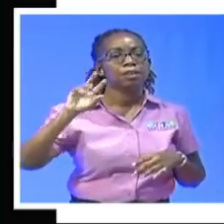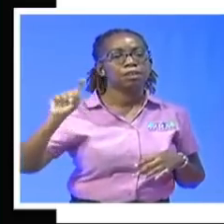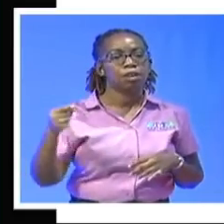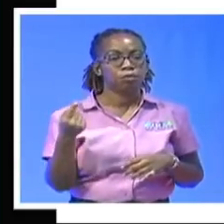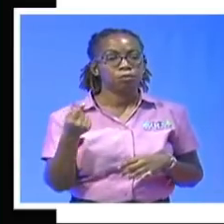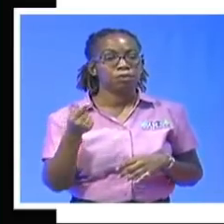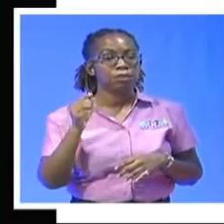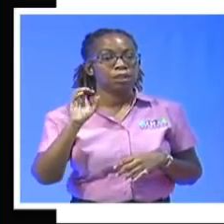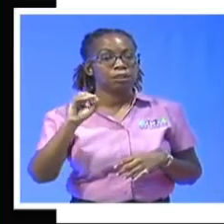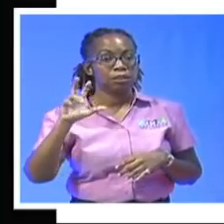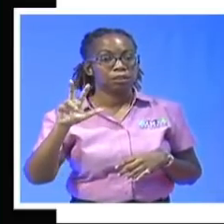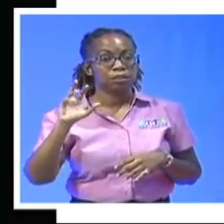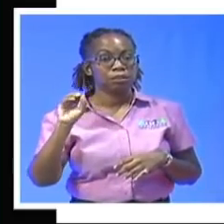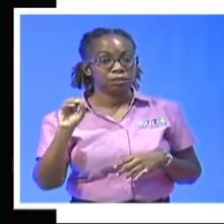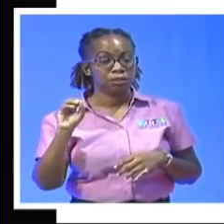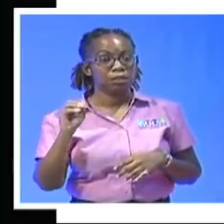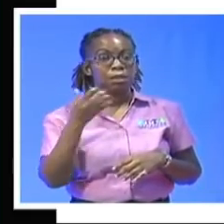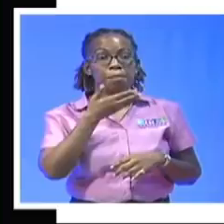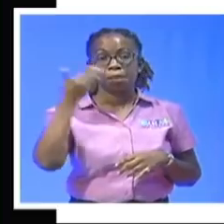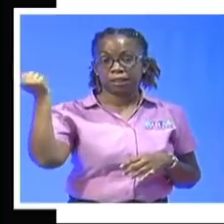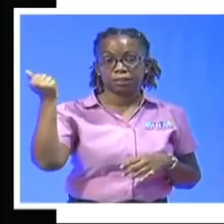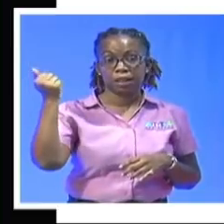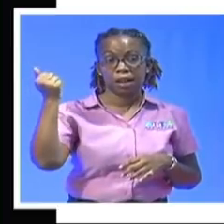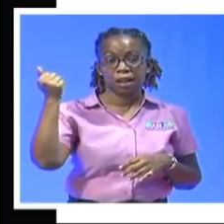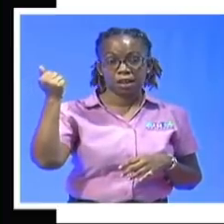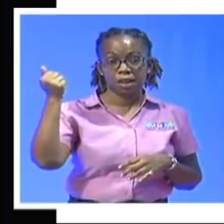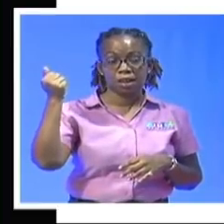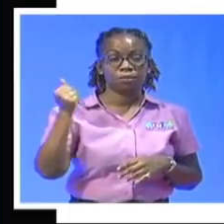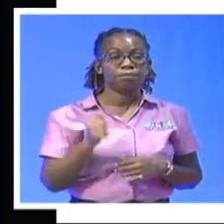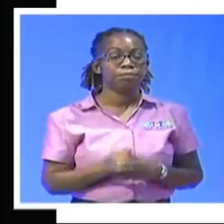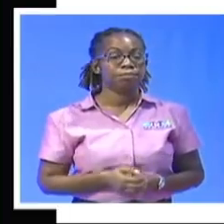56,030 total recovered patients. We have